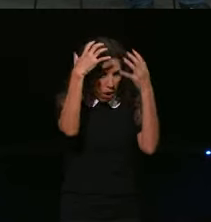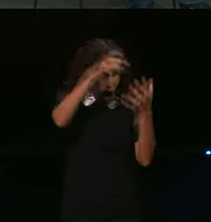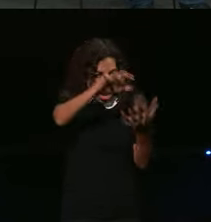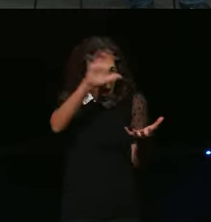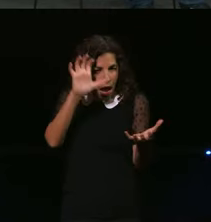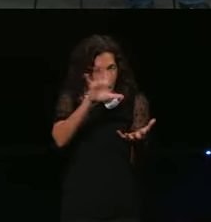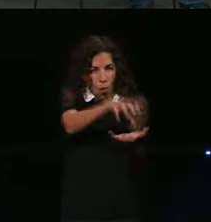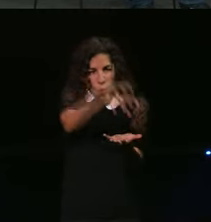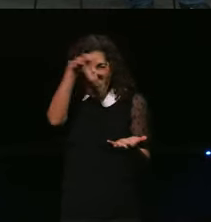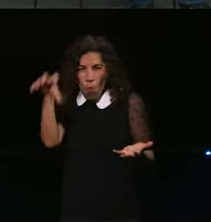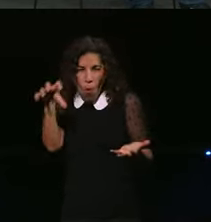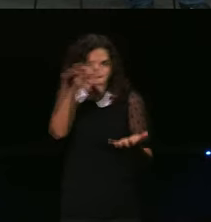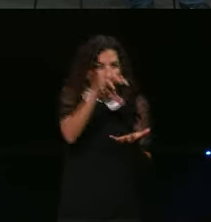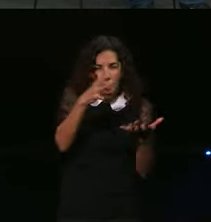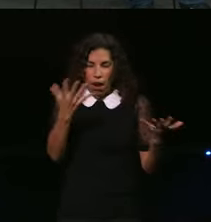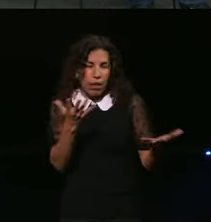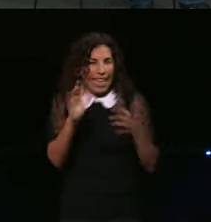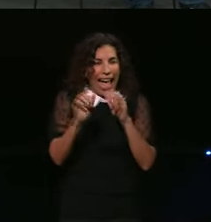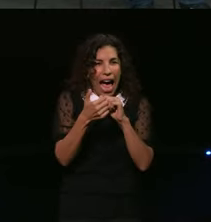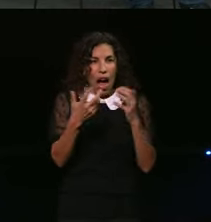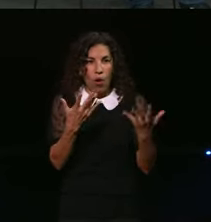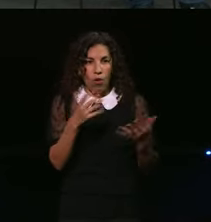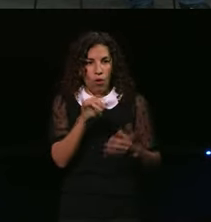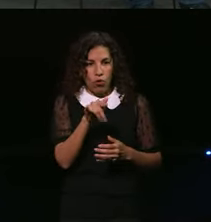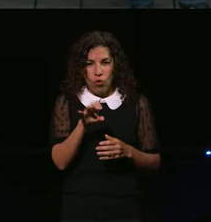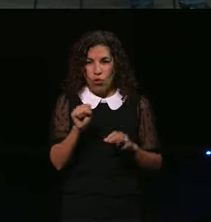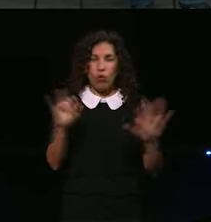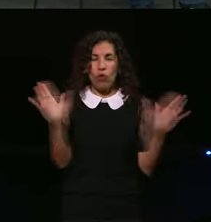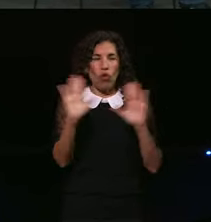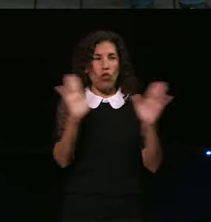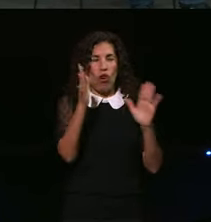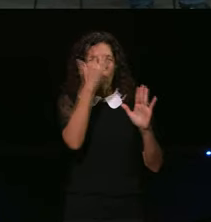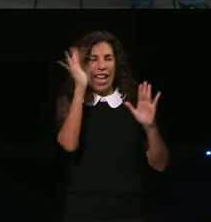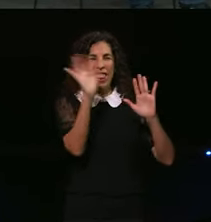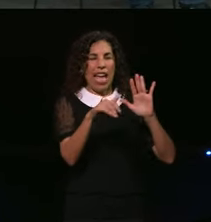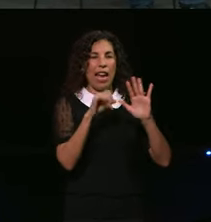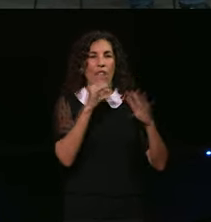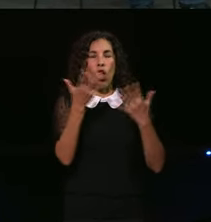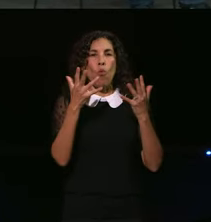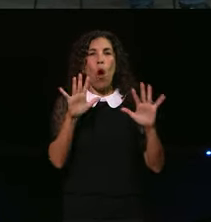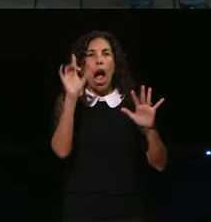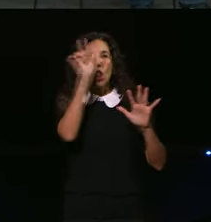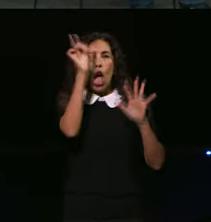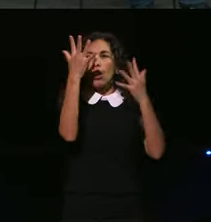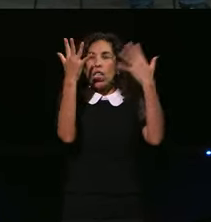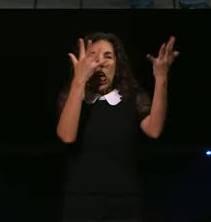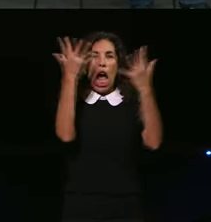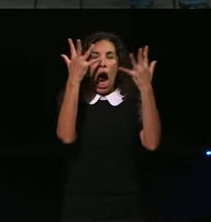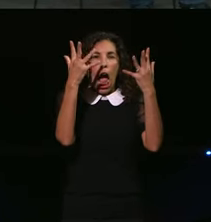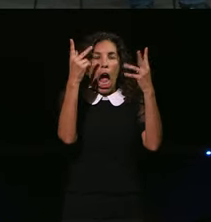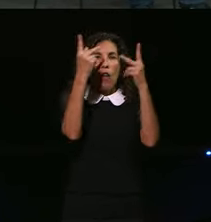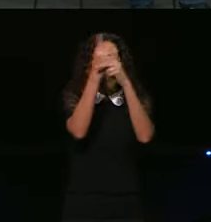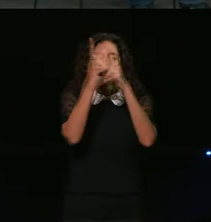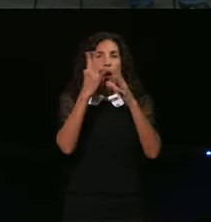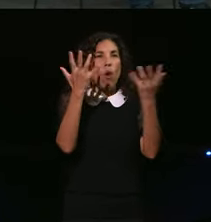all the things that you talk logically. And then Yorgos was like, no, forget all that. I don't want logic. I want it to look weird, you know? And